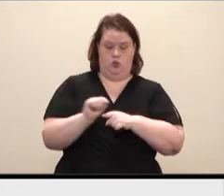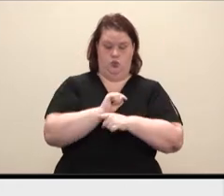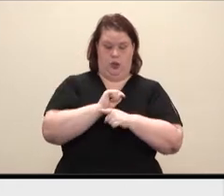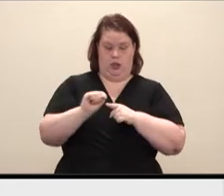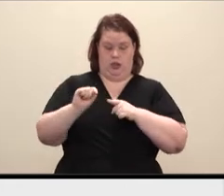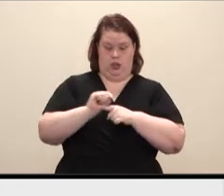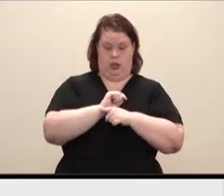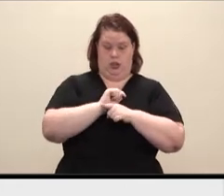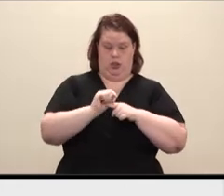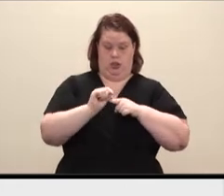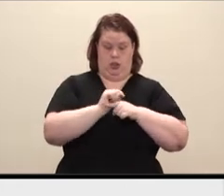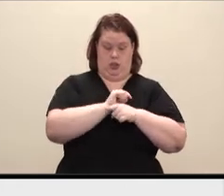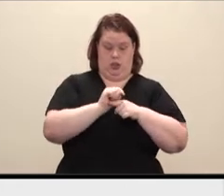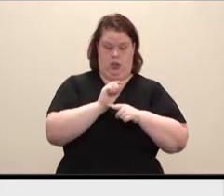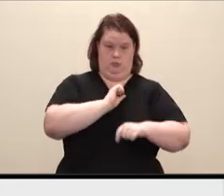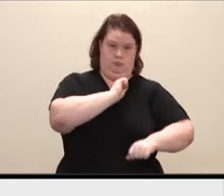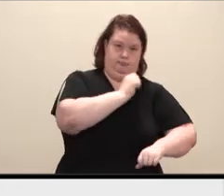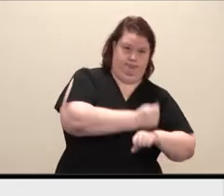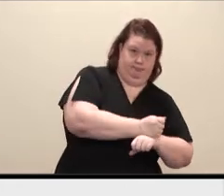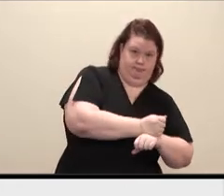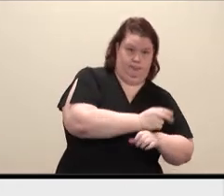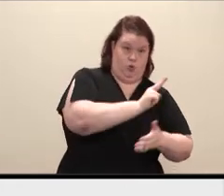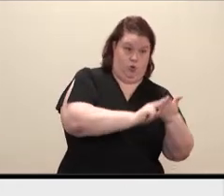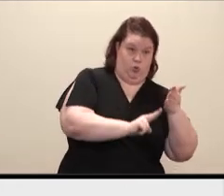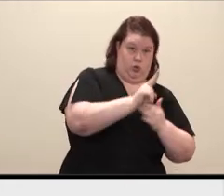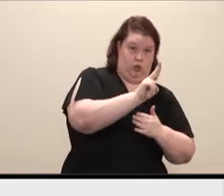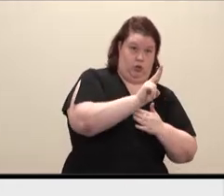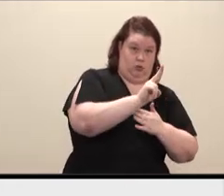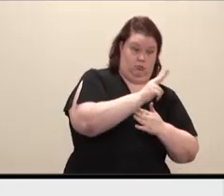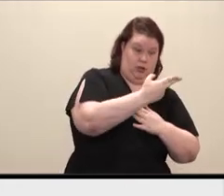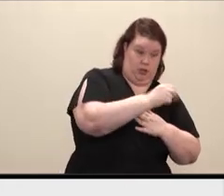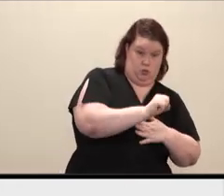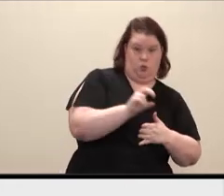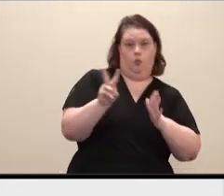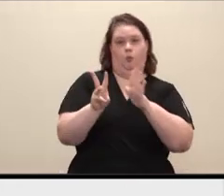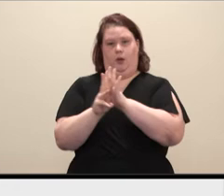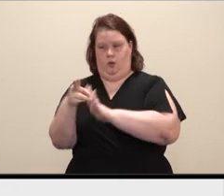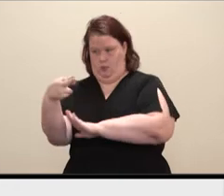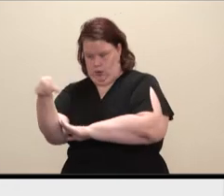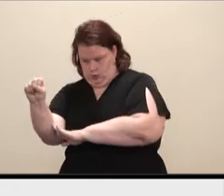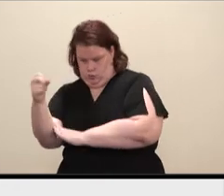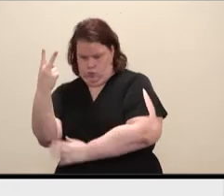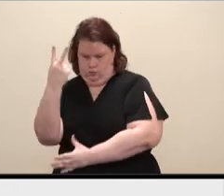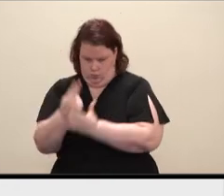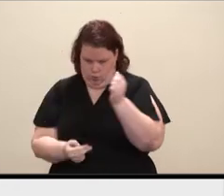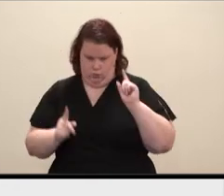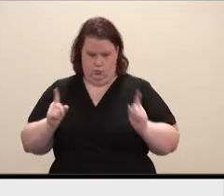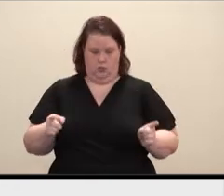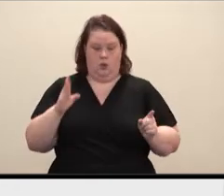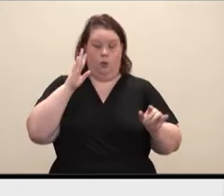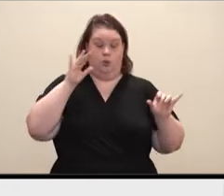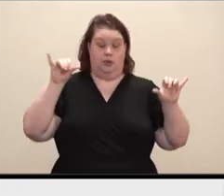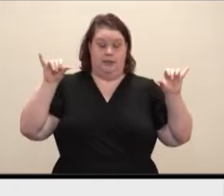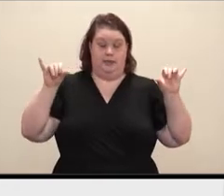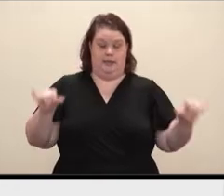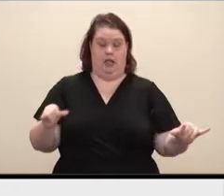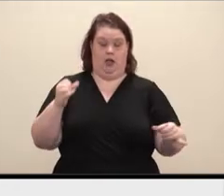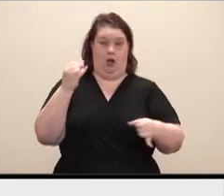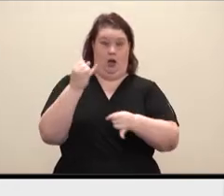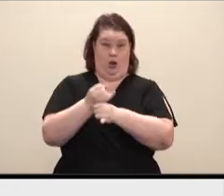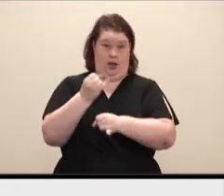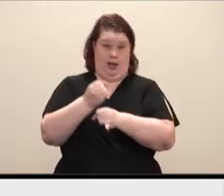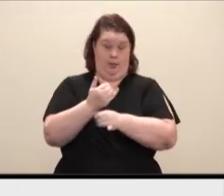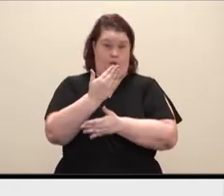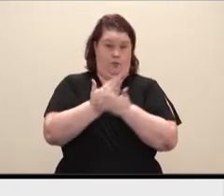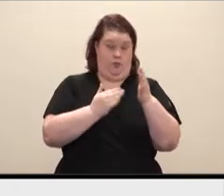that we have established at both the university and Waco High. The students will stay on campus for some of those